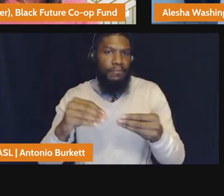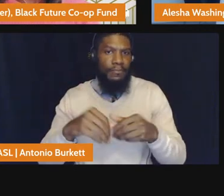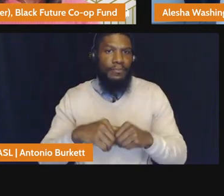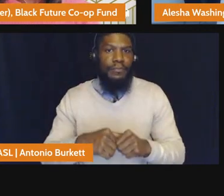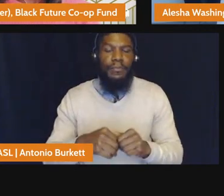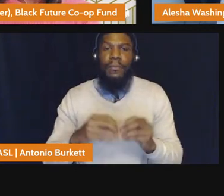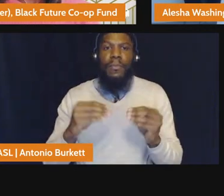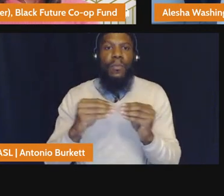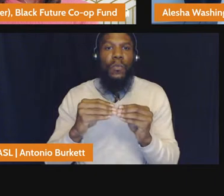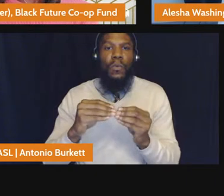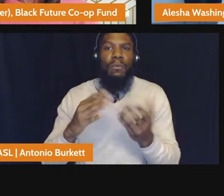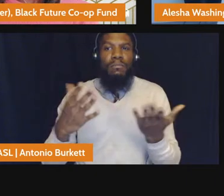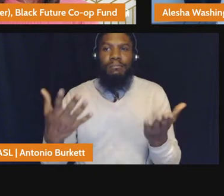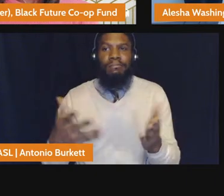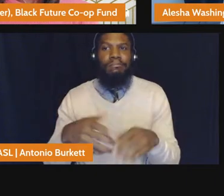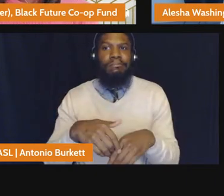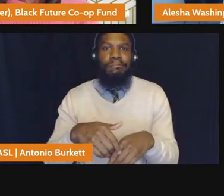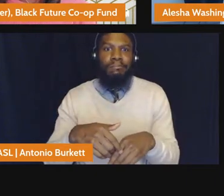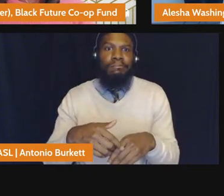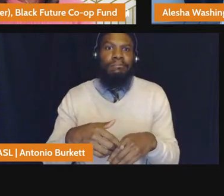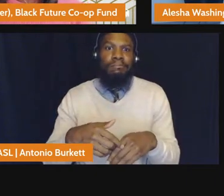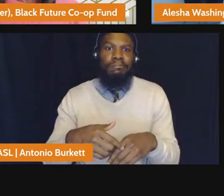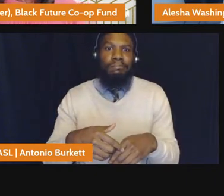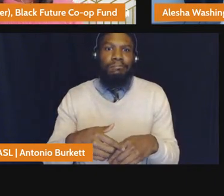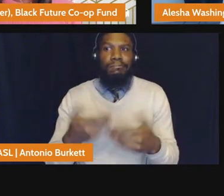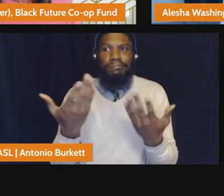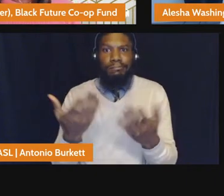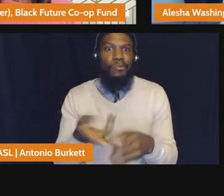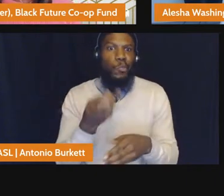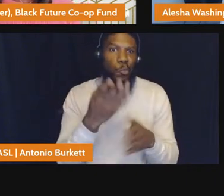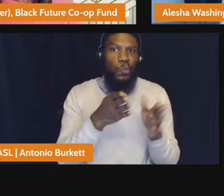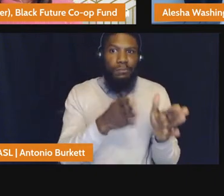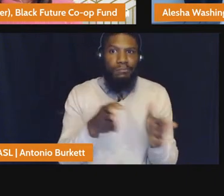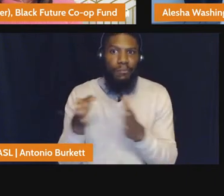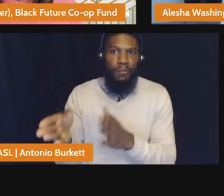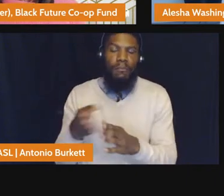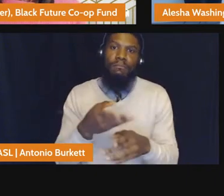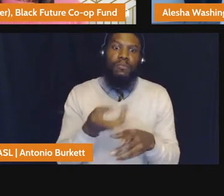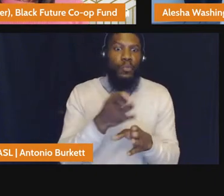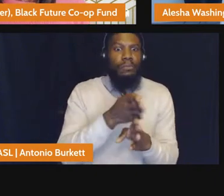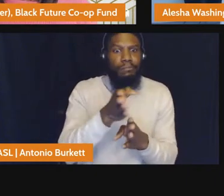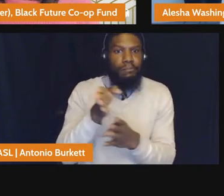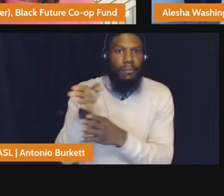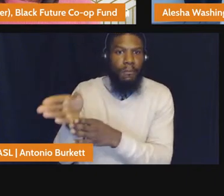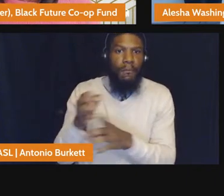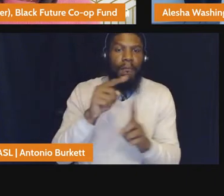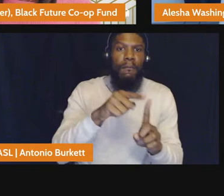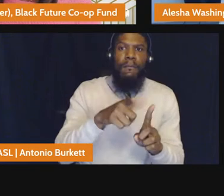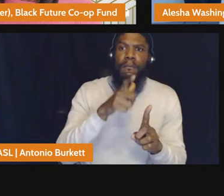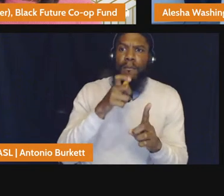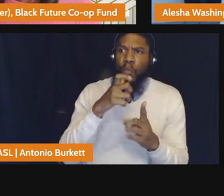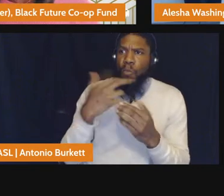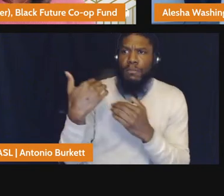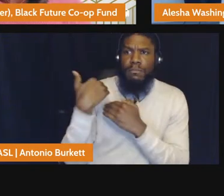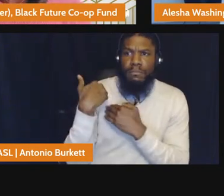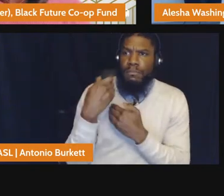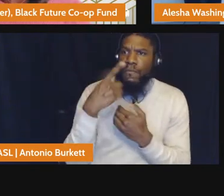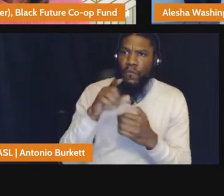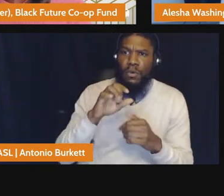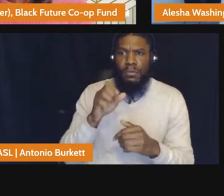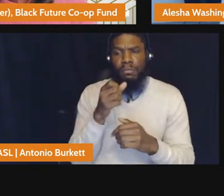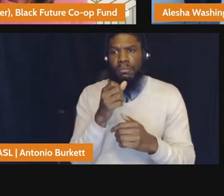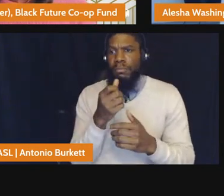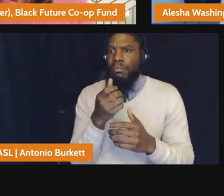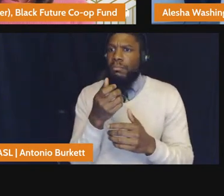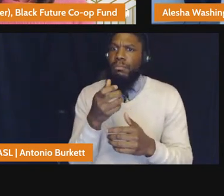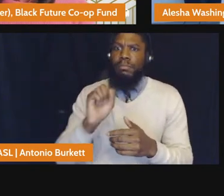a dual-edged sword in terms of who's responsible for standing up and saying, hey, there needs to be a new way forward. I think a lot